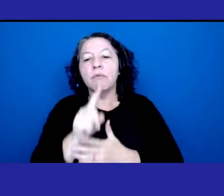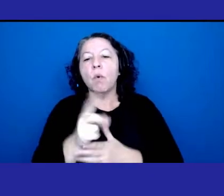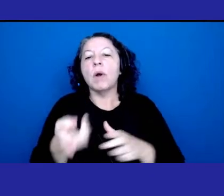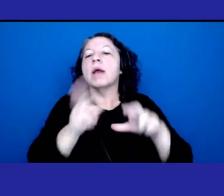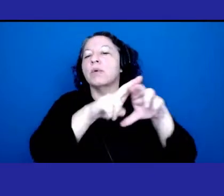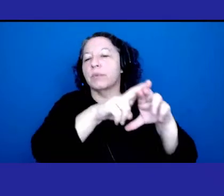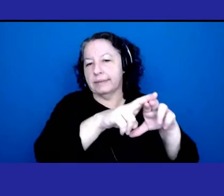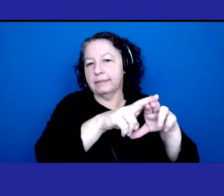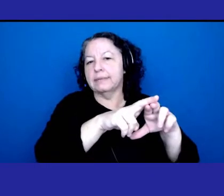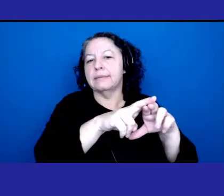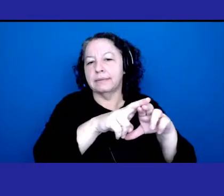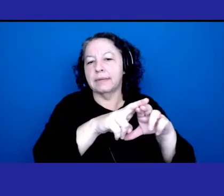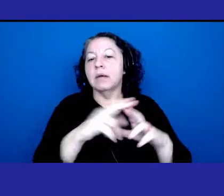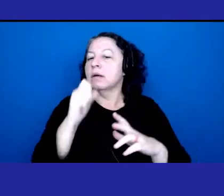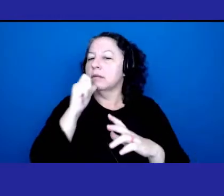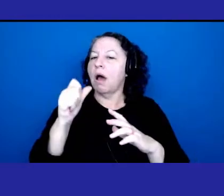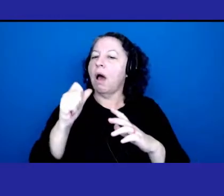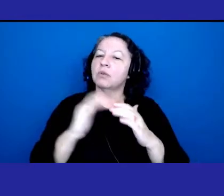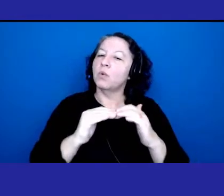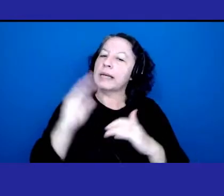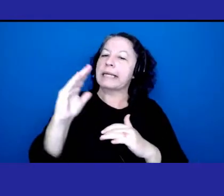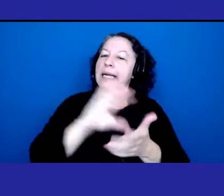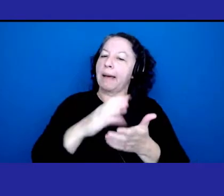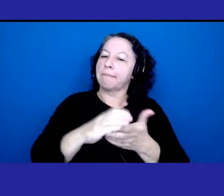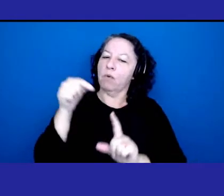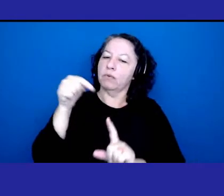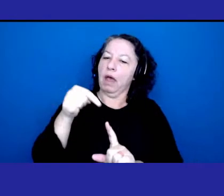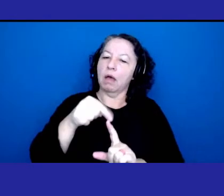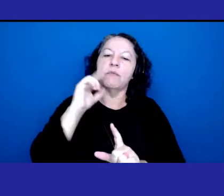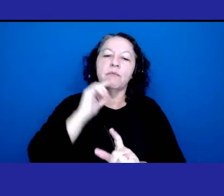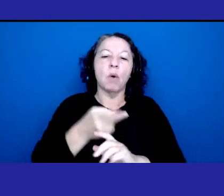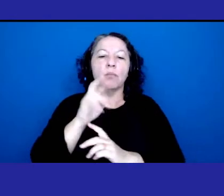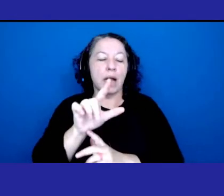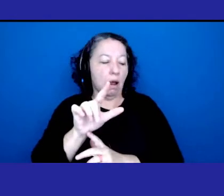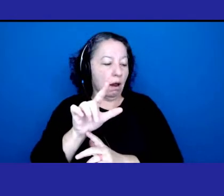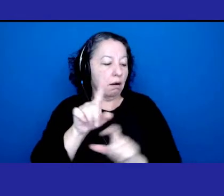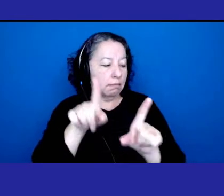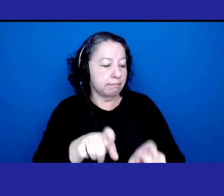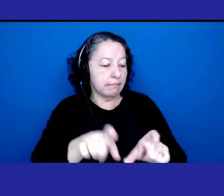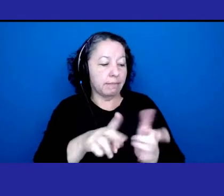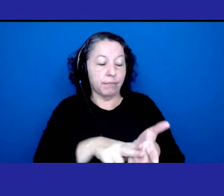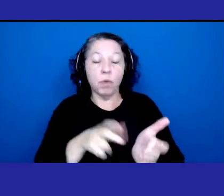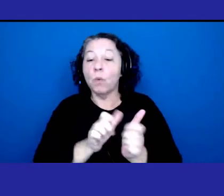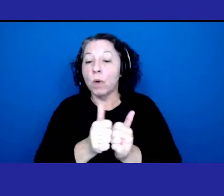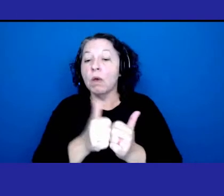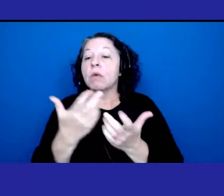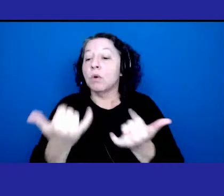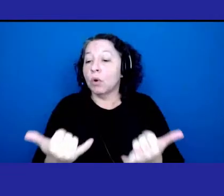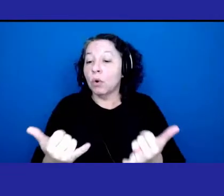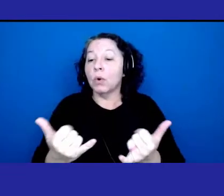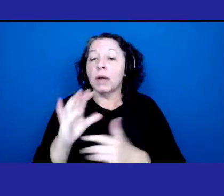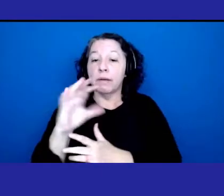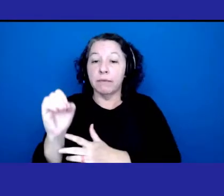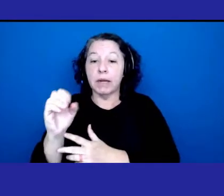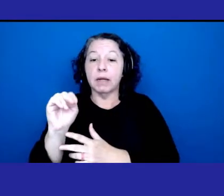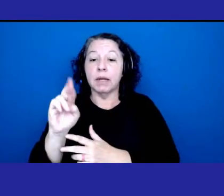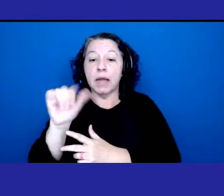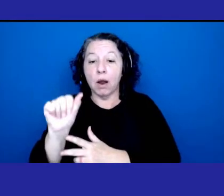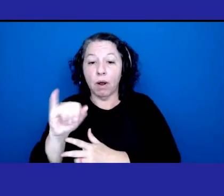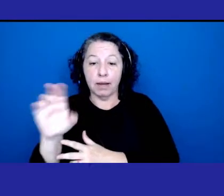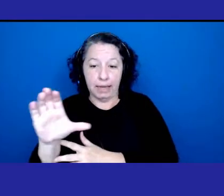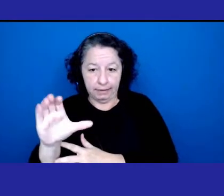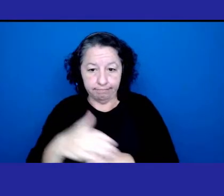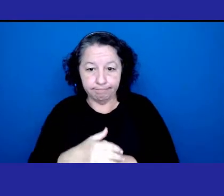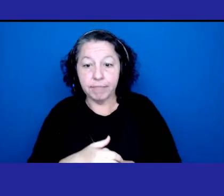the not to exceed amount for our prenatal testing contract with our current vendor, Natera Inc.